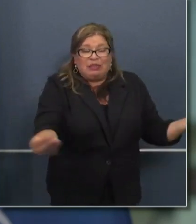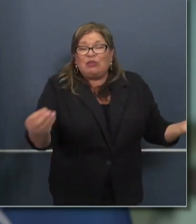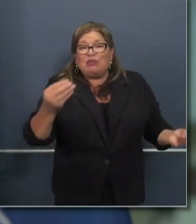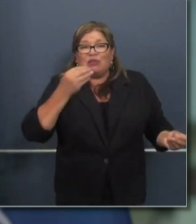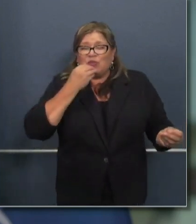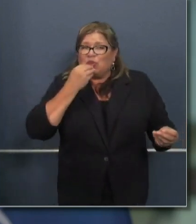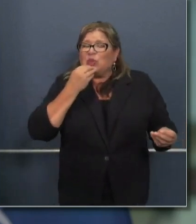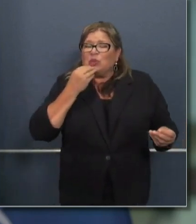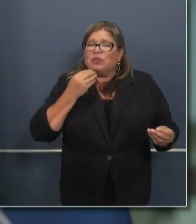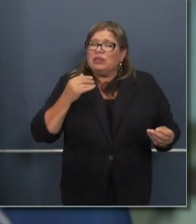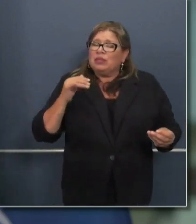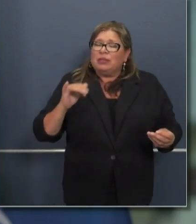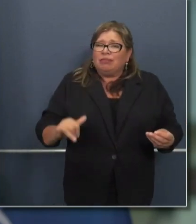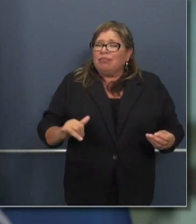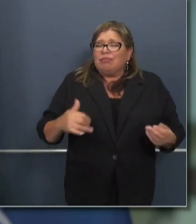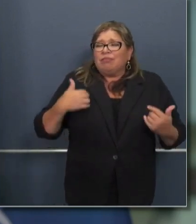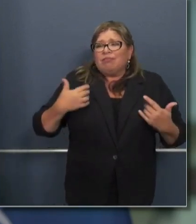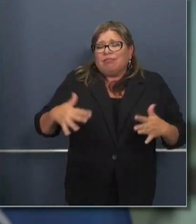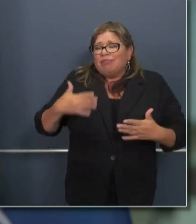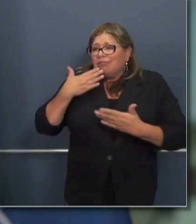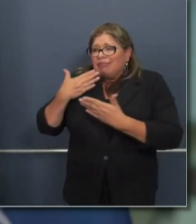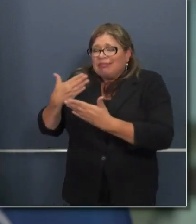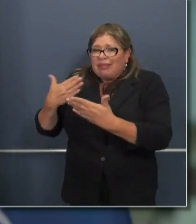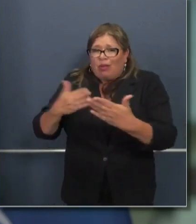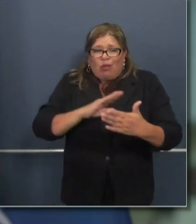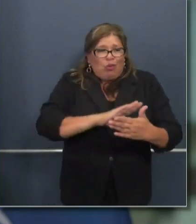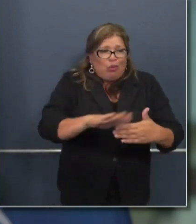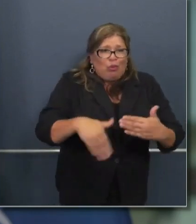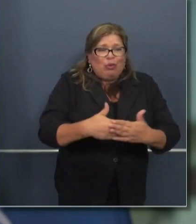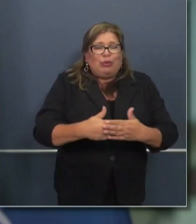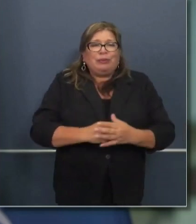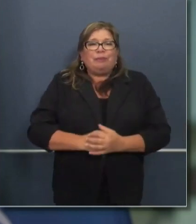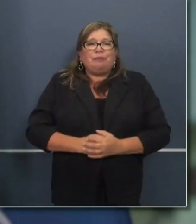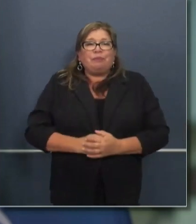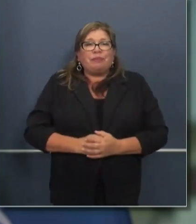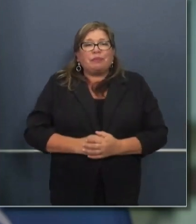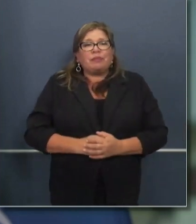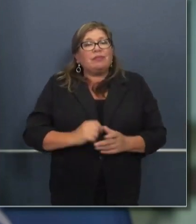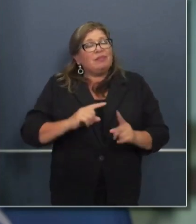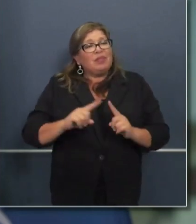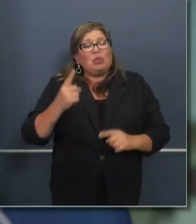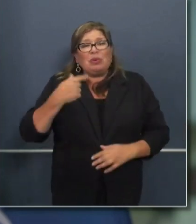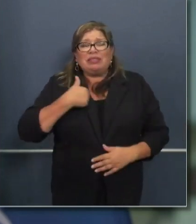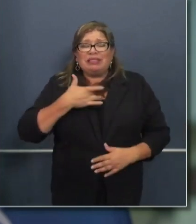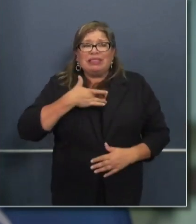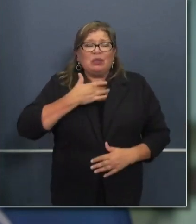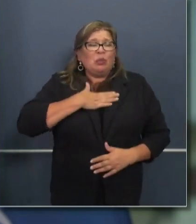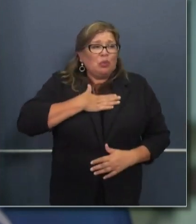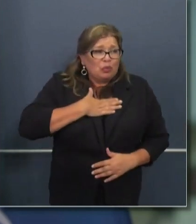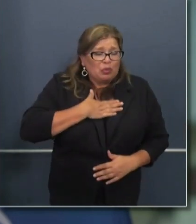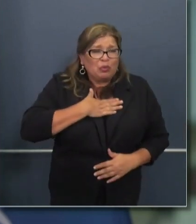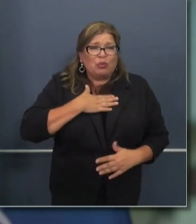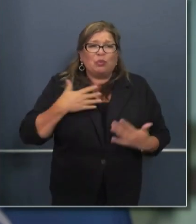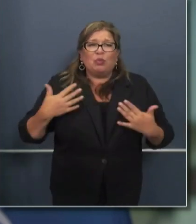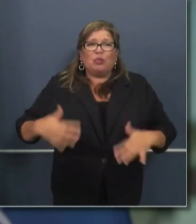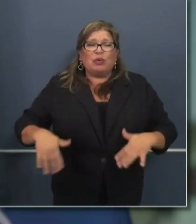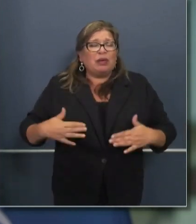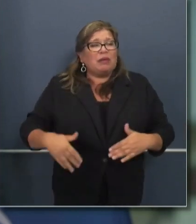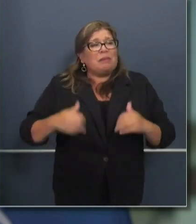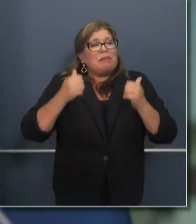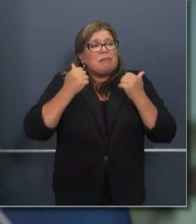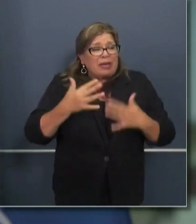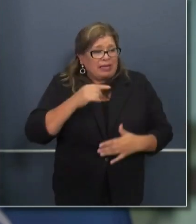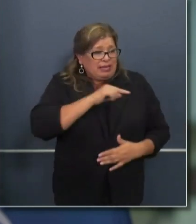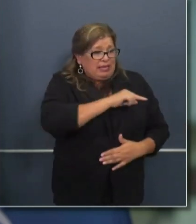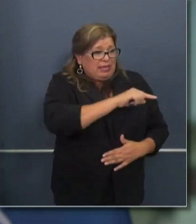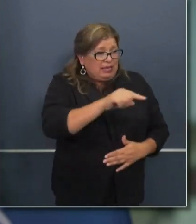so extraordinary, and it's the reason I'm bringing this up, are the number of letters that we've received, cities, counties have received, mayors have received, that they forwarded